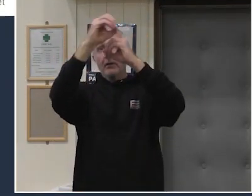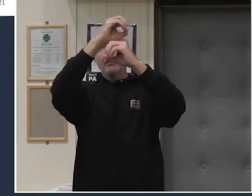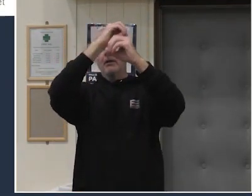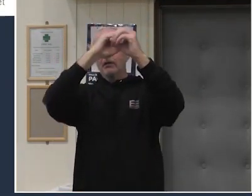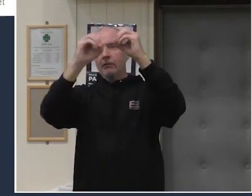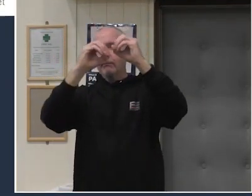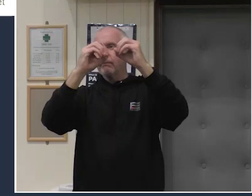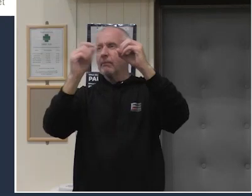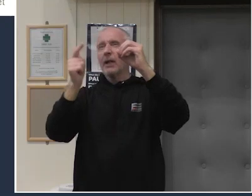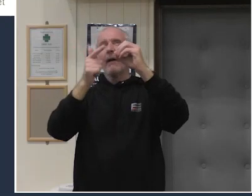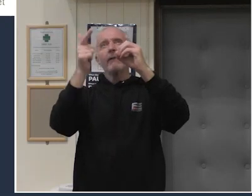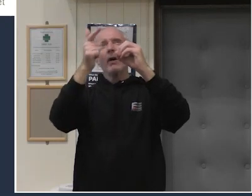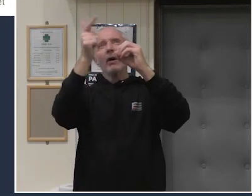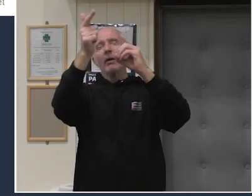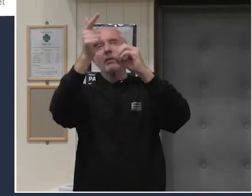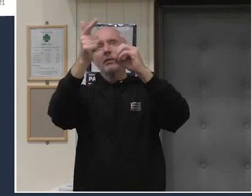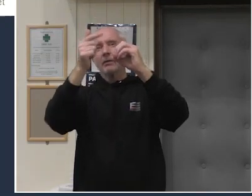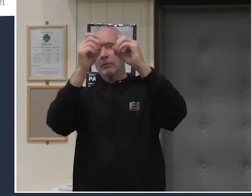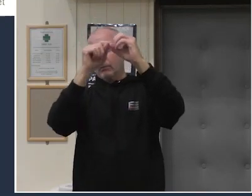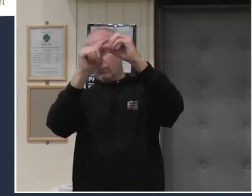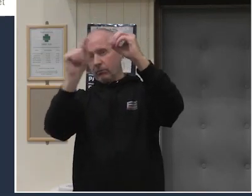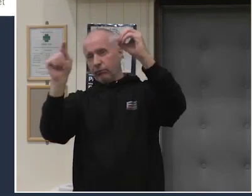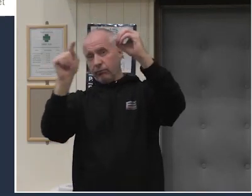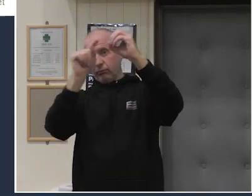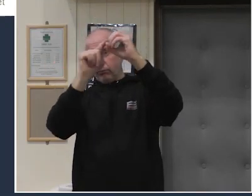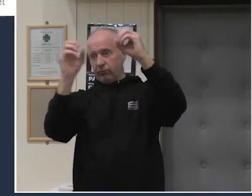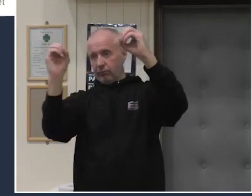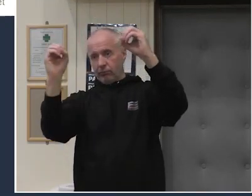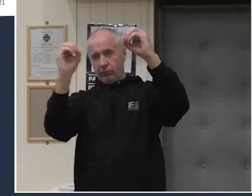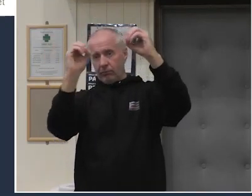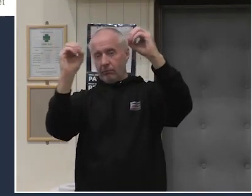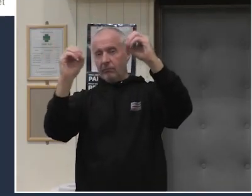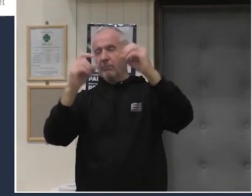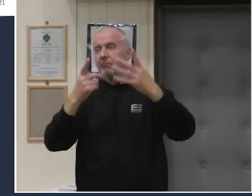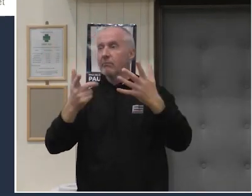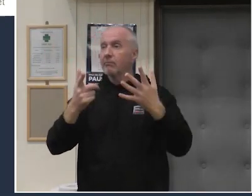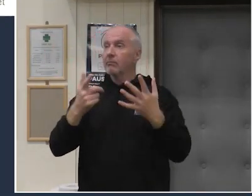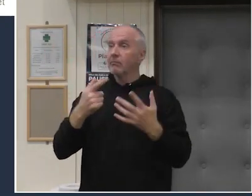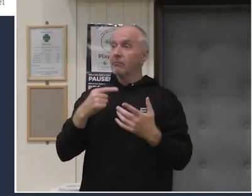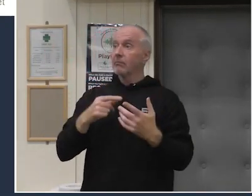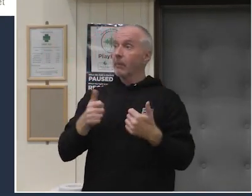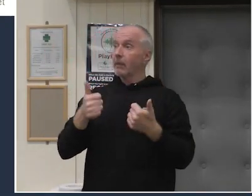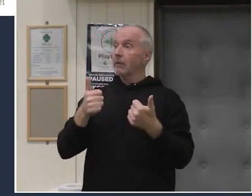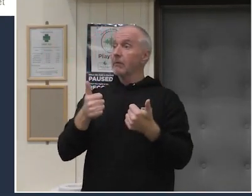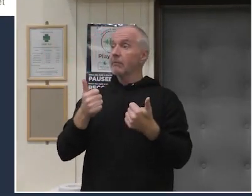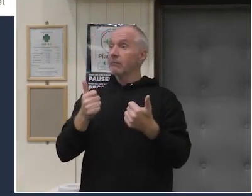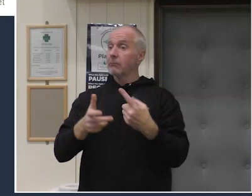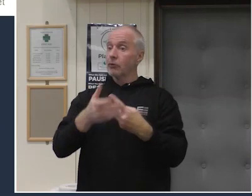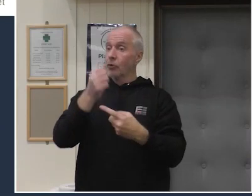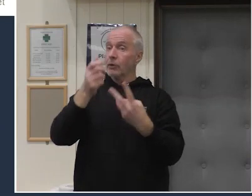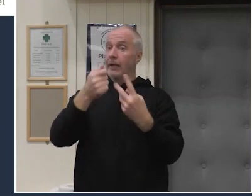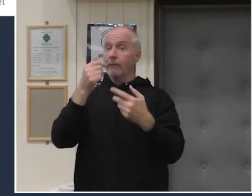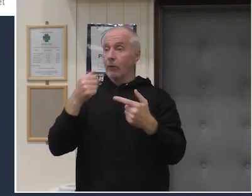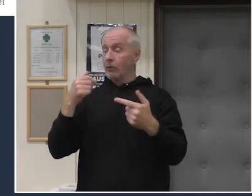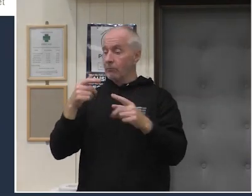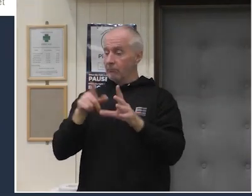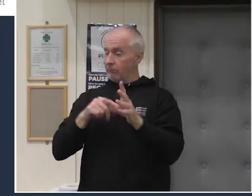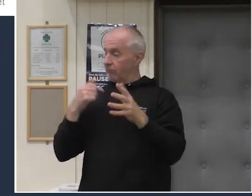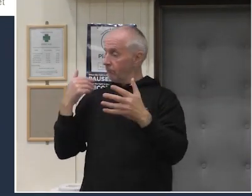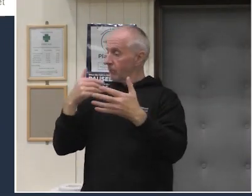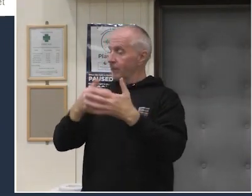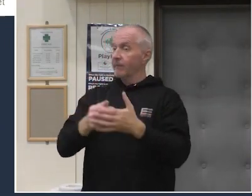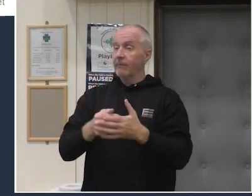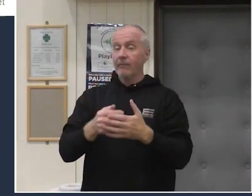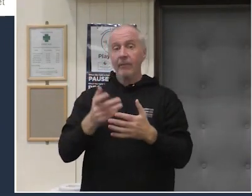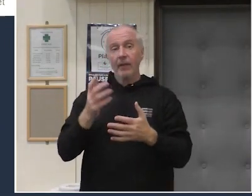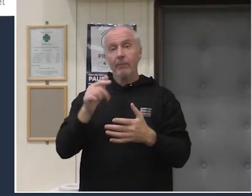how far out from this particular star this object is. This has been very successful for us in recent years. I mean, you might have heard in the